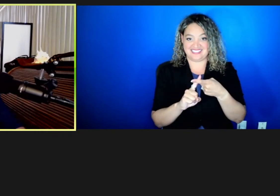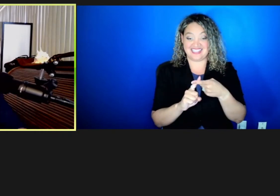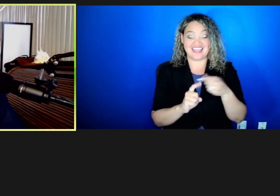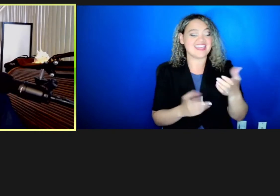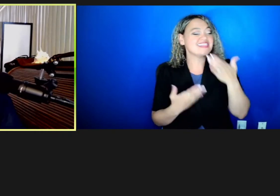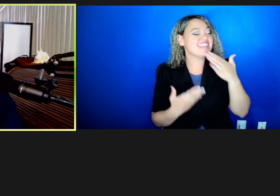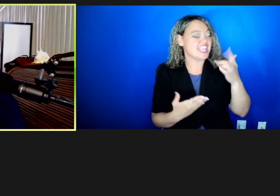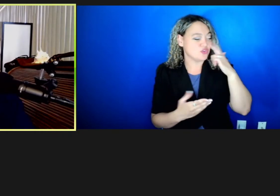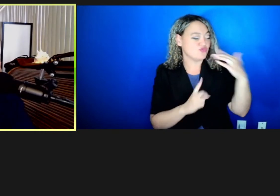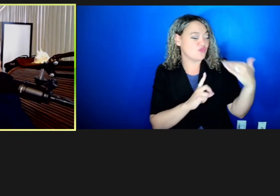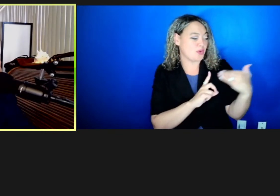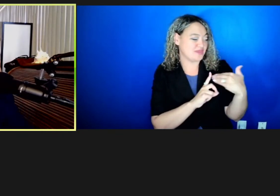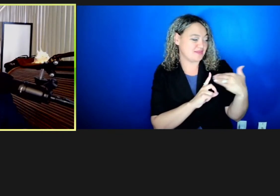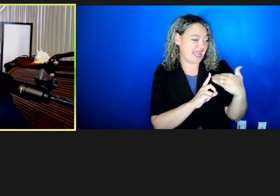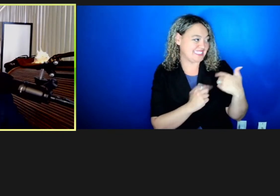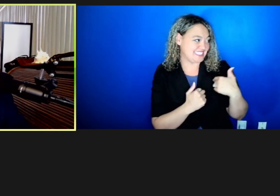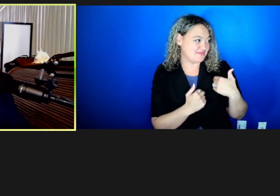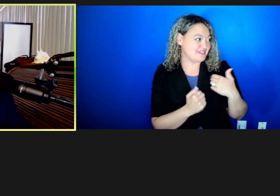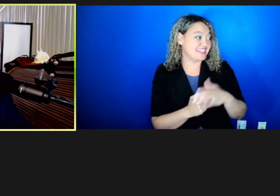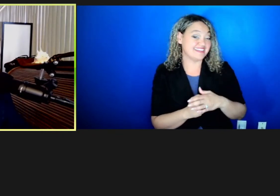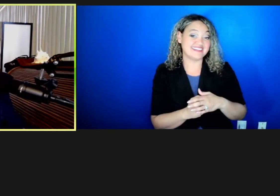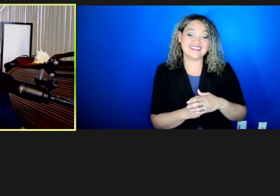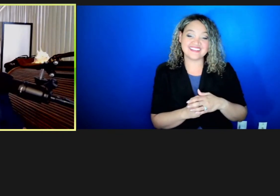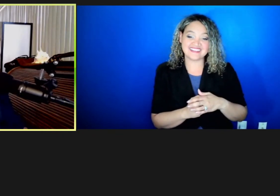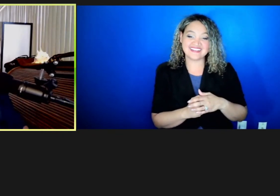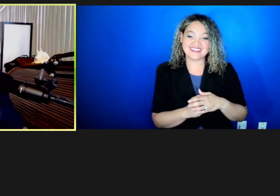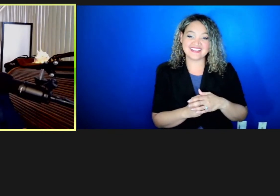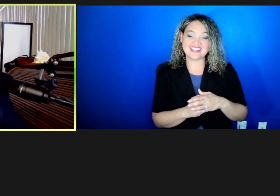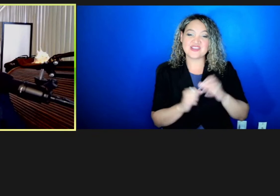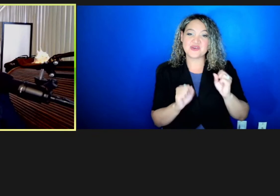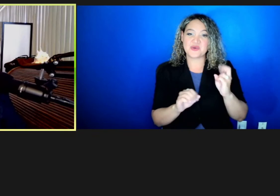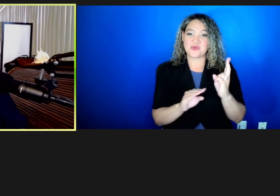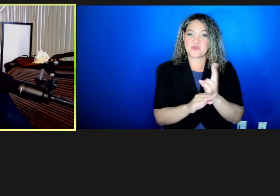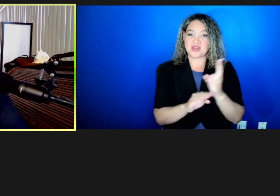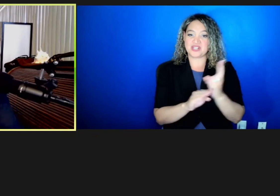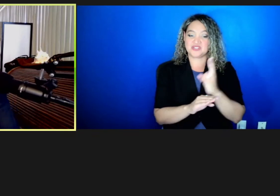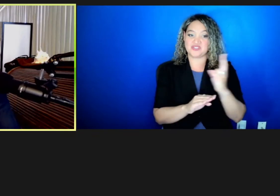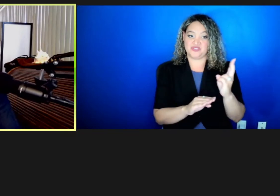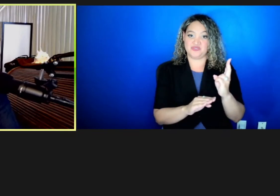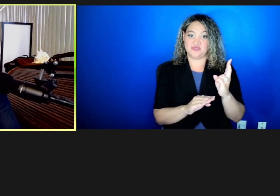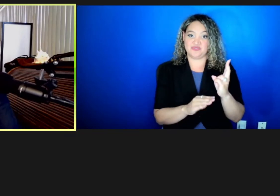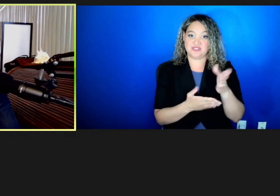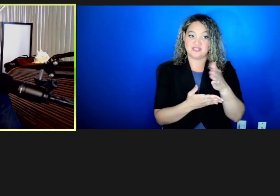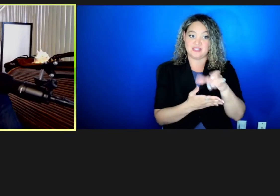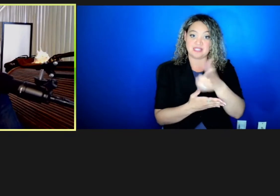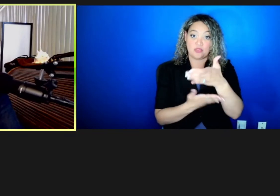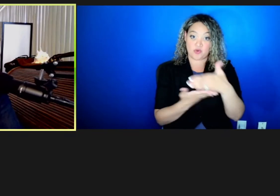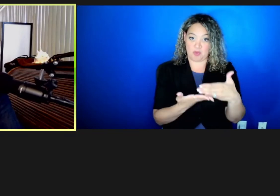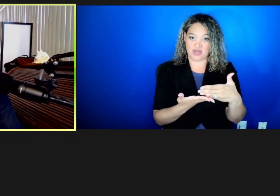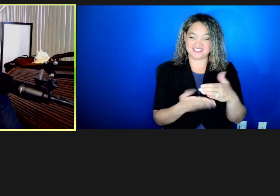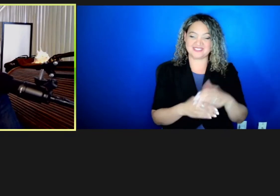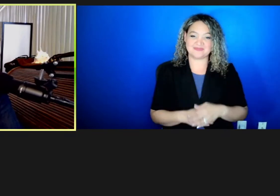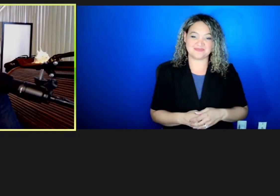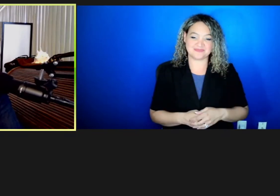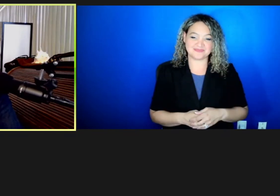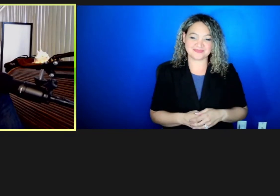you for reminding me. Yes. Let's stop and then we can use this as a piece unto itself.